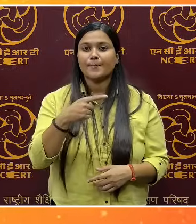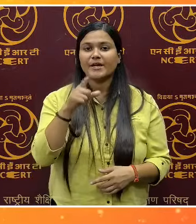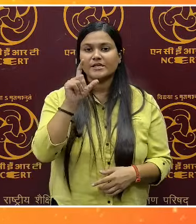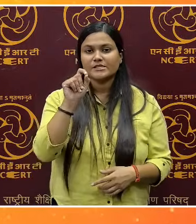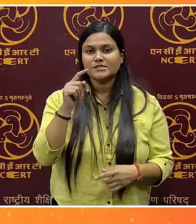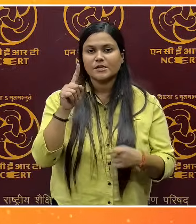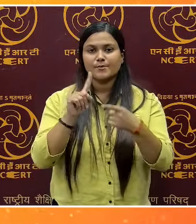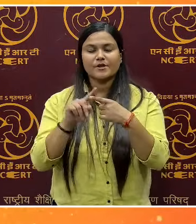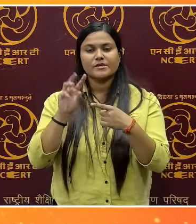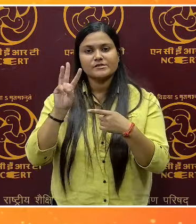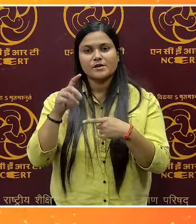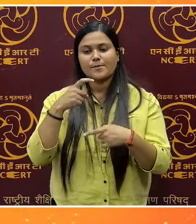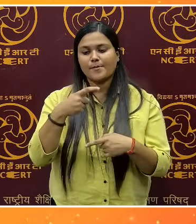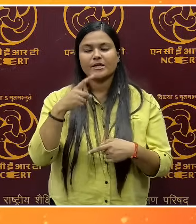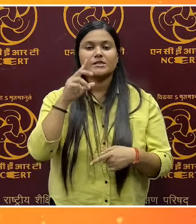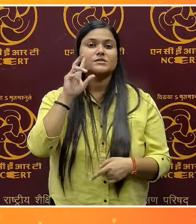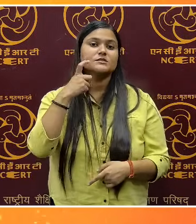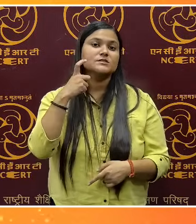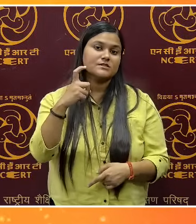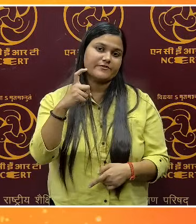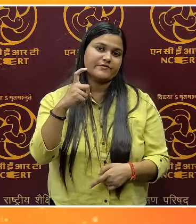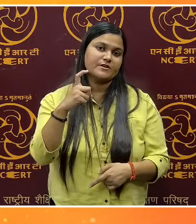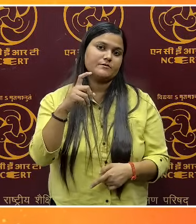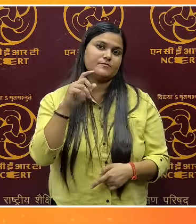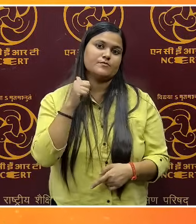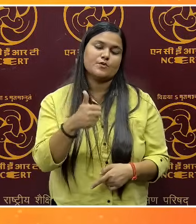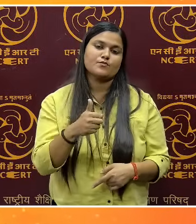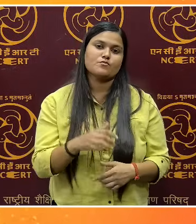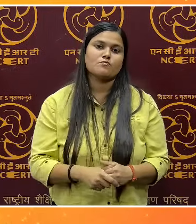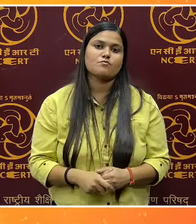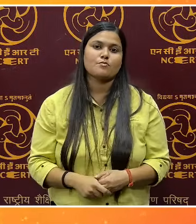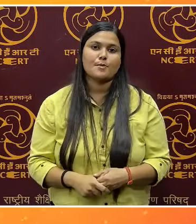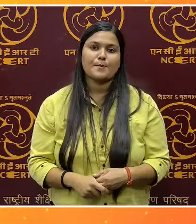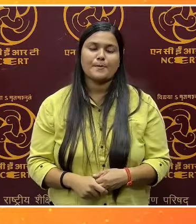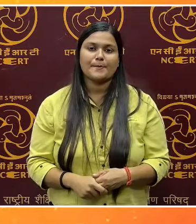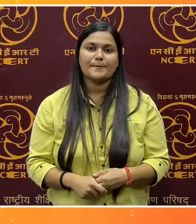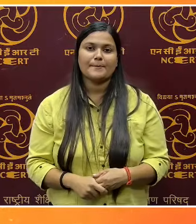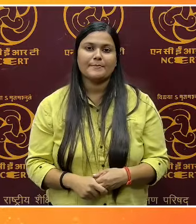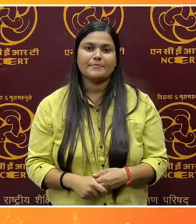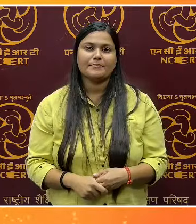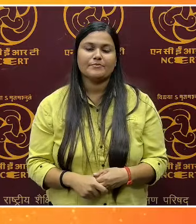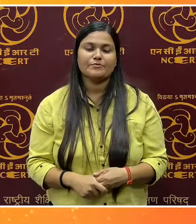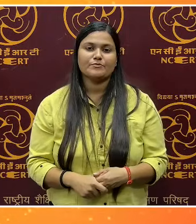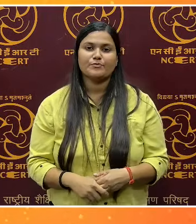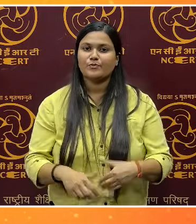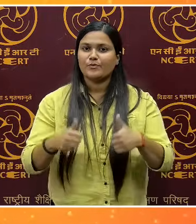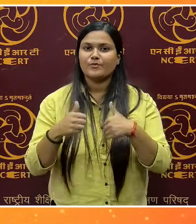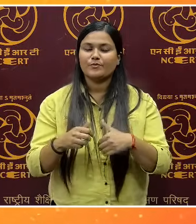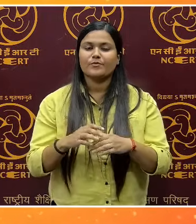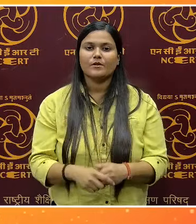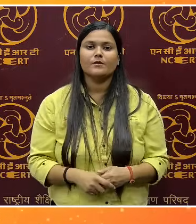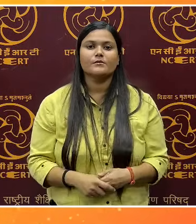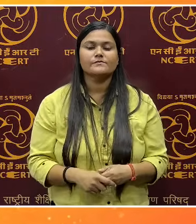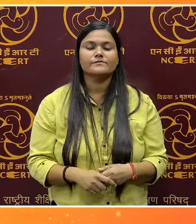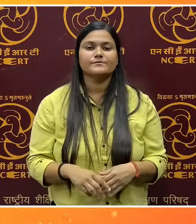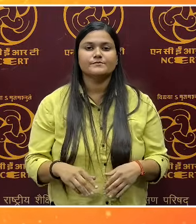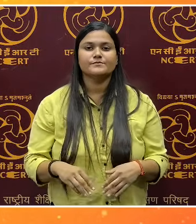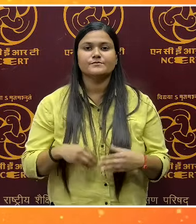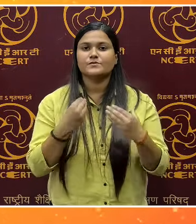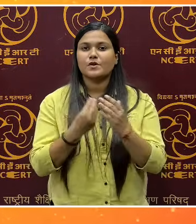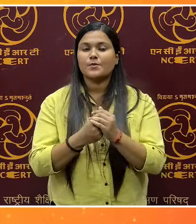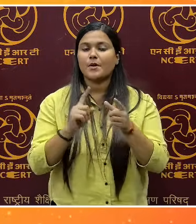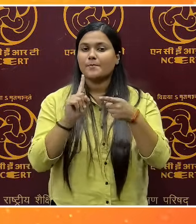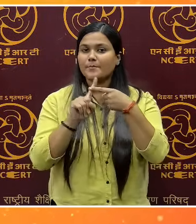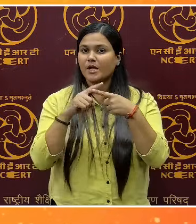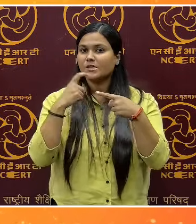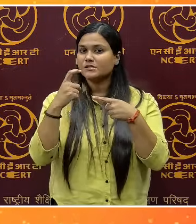3? Minus it is 7. minus 7. Yes. You are very good at integer addition, Thank you, Shivani. ma'am. Very Yes. good. We should not take only plus 7